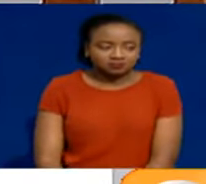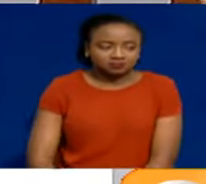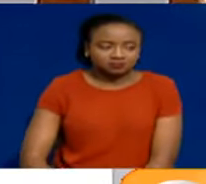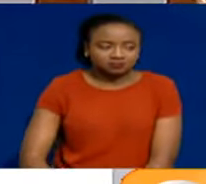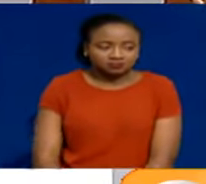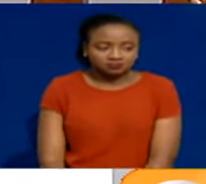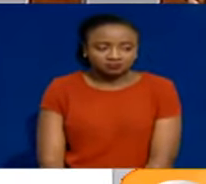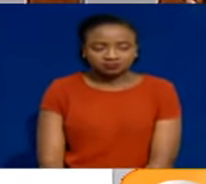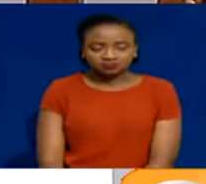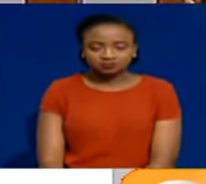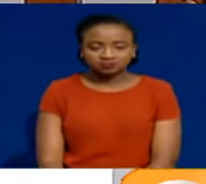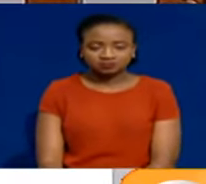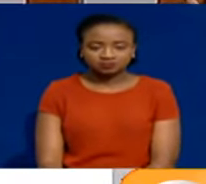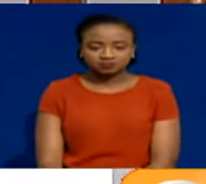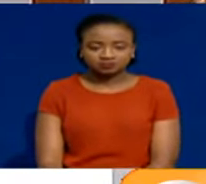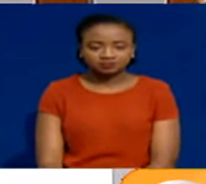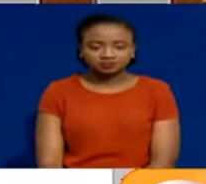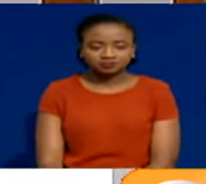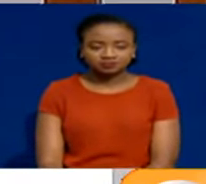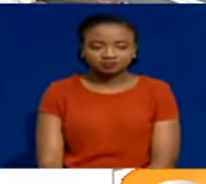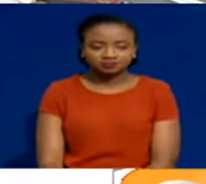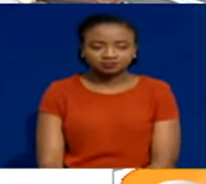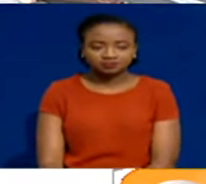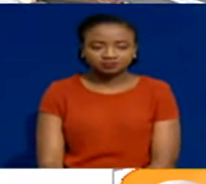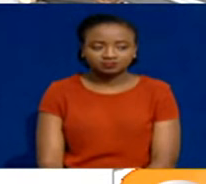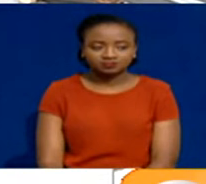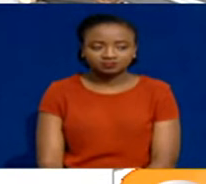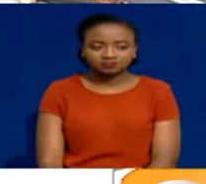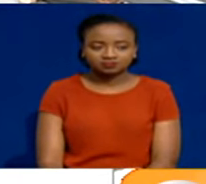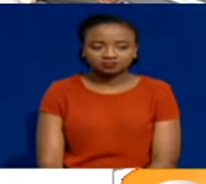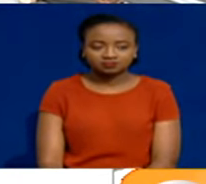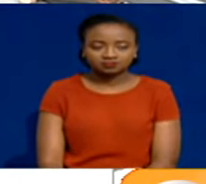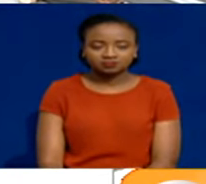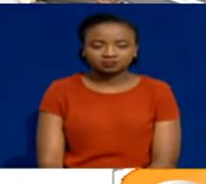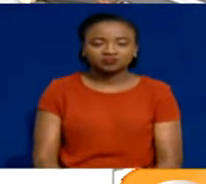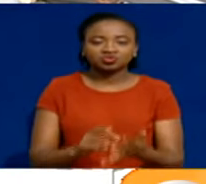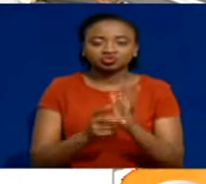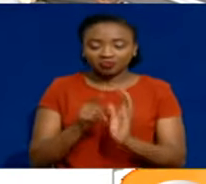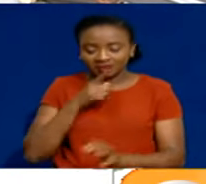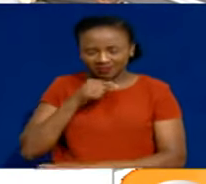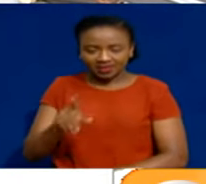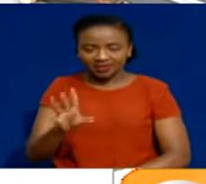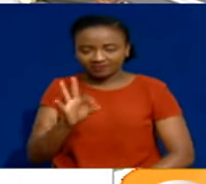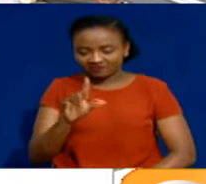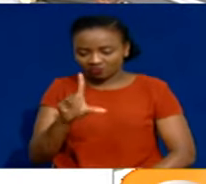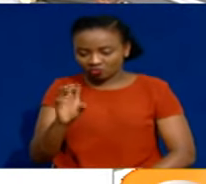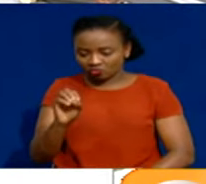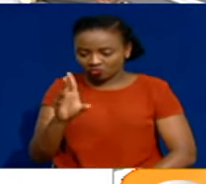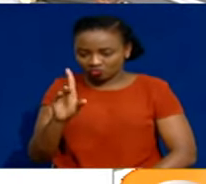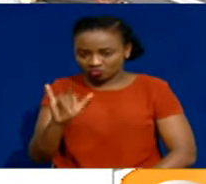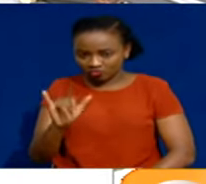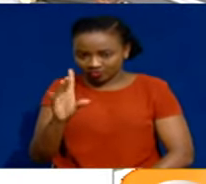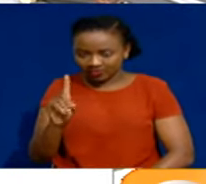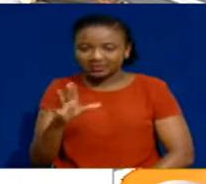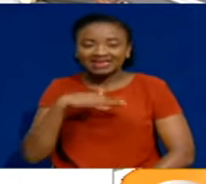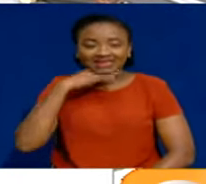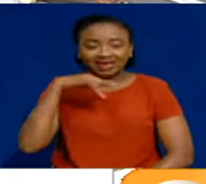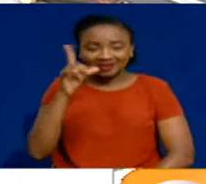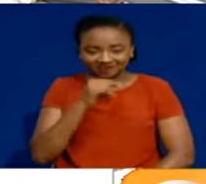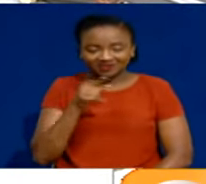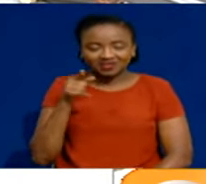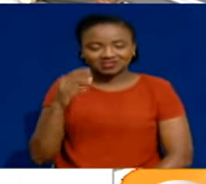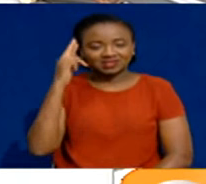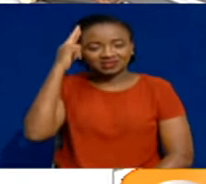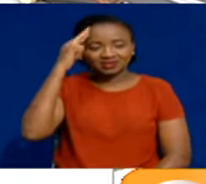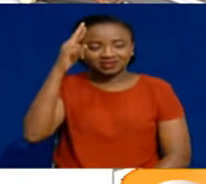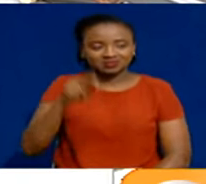That caused him to lose elections. So you say something small. The death of George Floyd is what turned. Absolutely. And I told you when I was here last time. No,